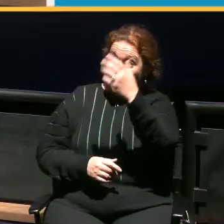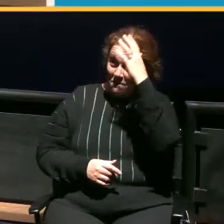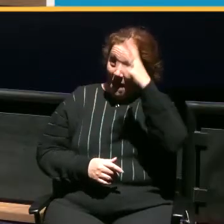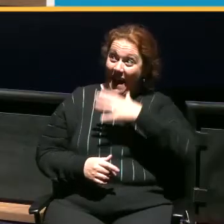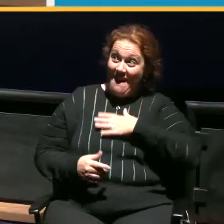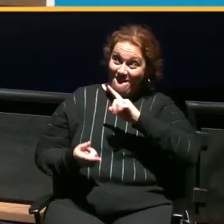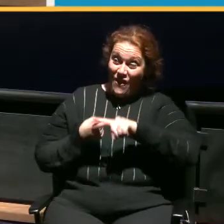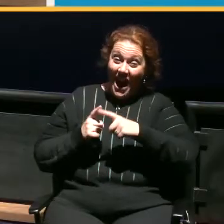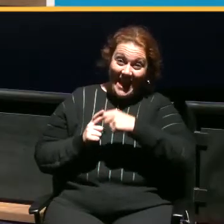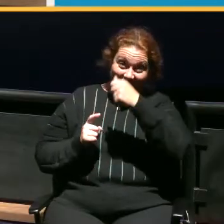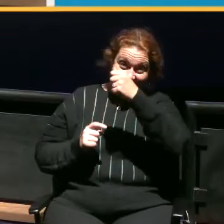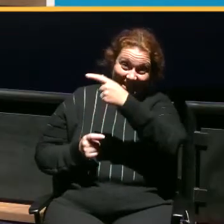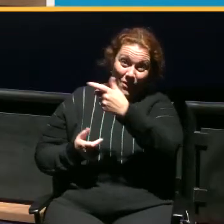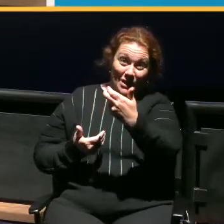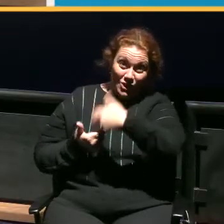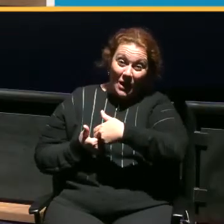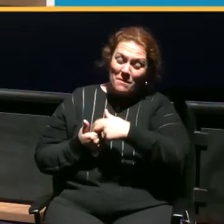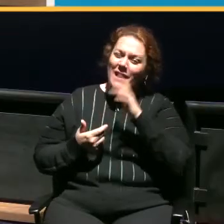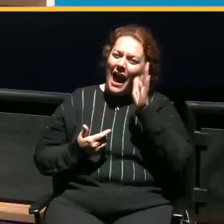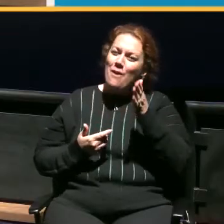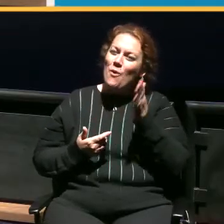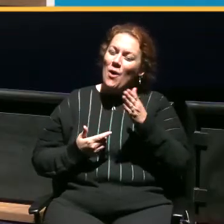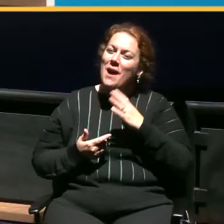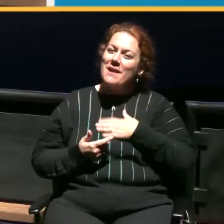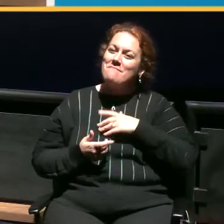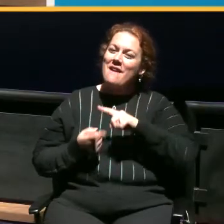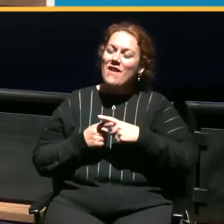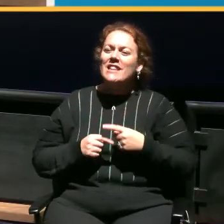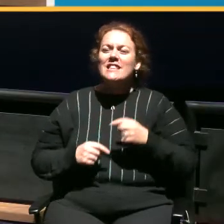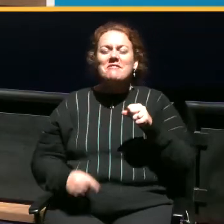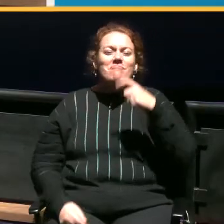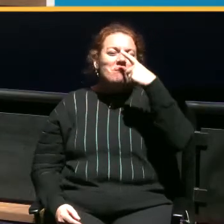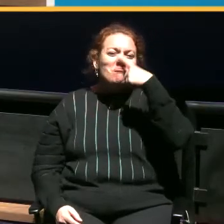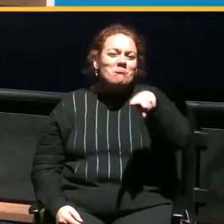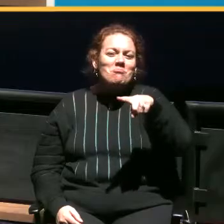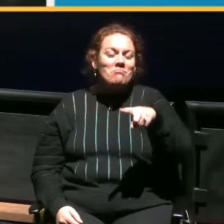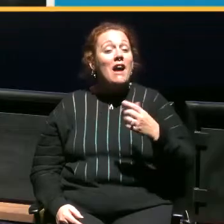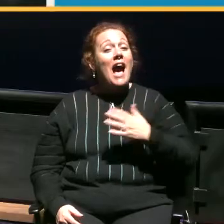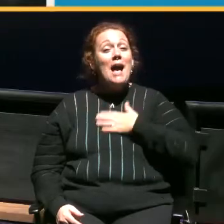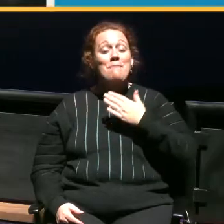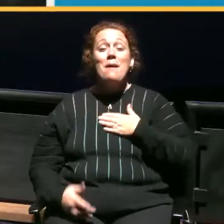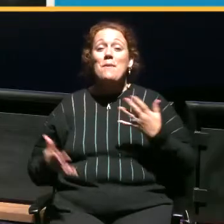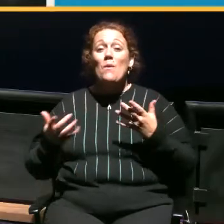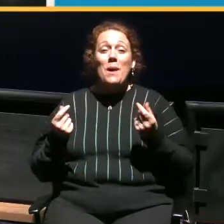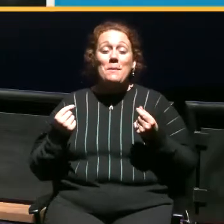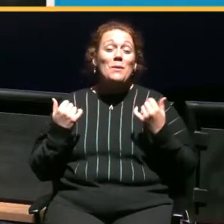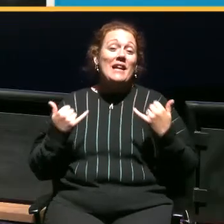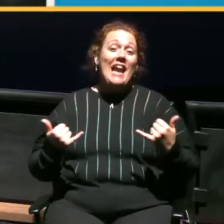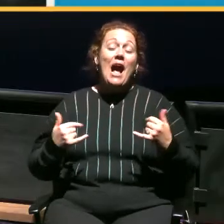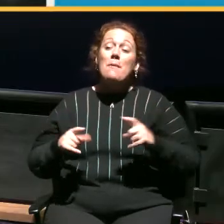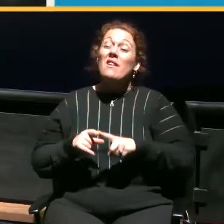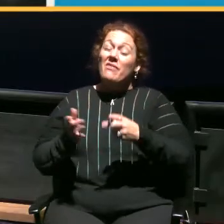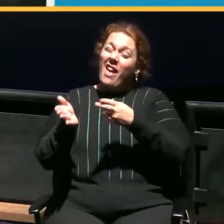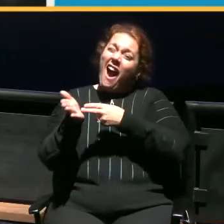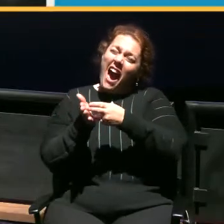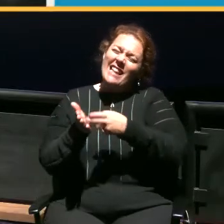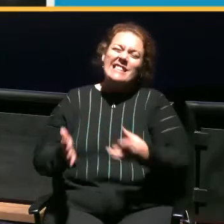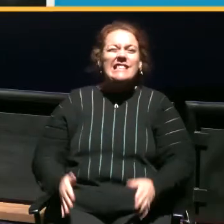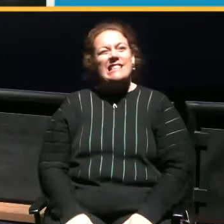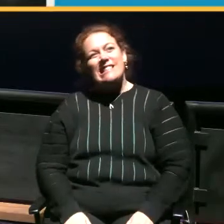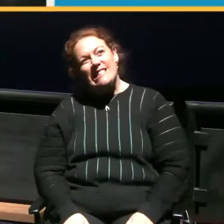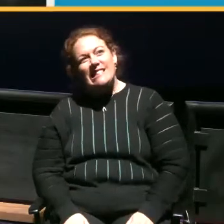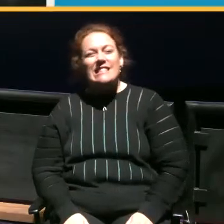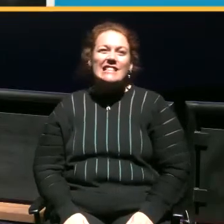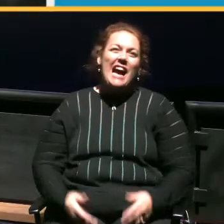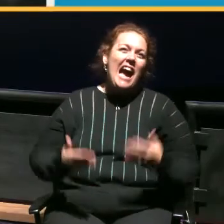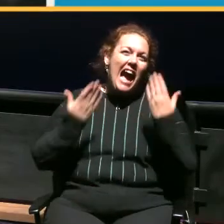back. Yeah, I would. Yeah, no, I wouldn't. I'm happy with what I'm doing now. I think, truthfully, I don't know. I think it would